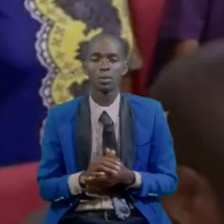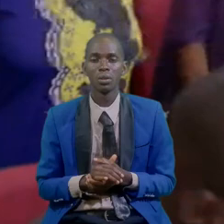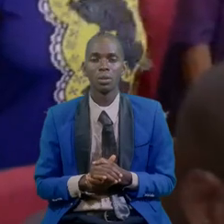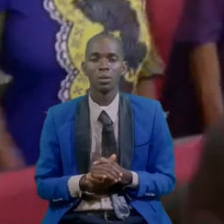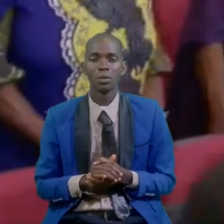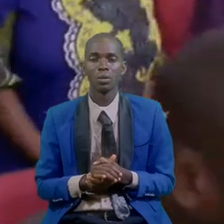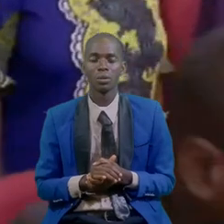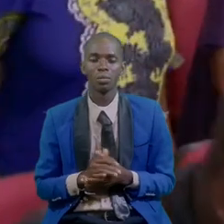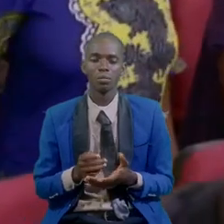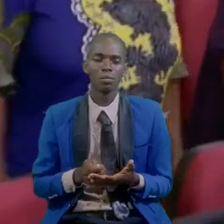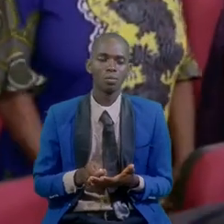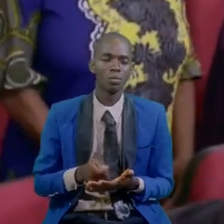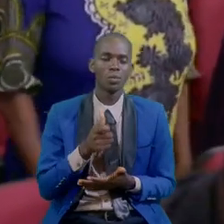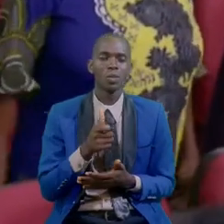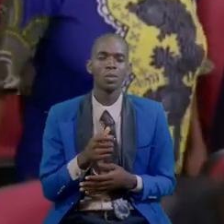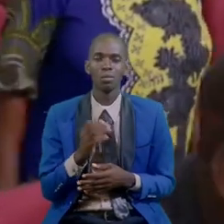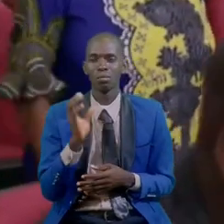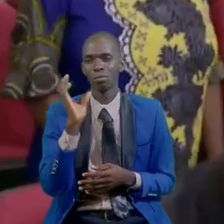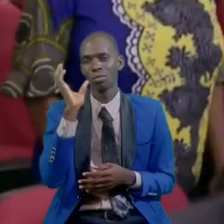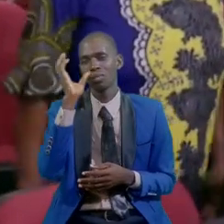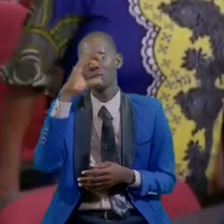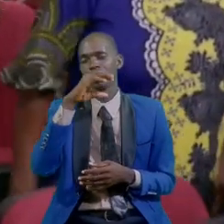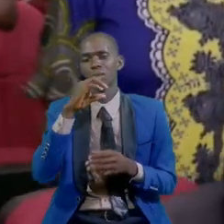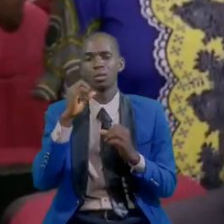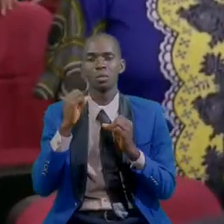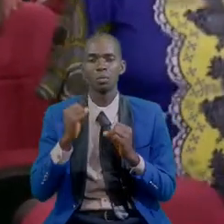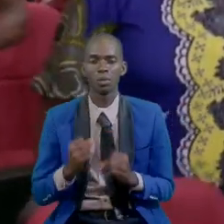Get rid of foreign power.